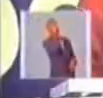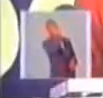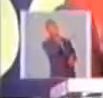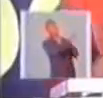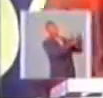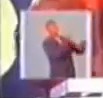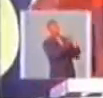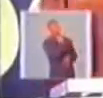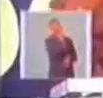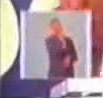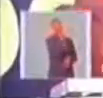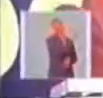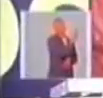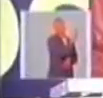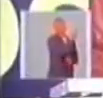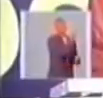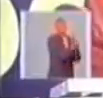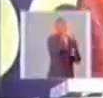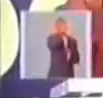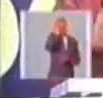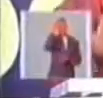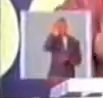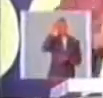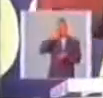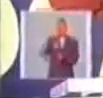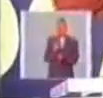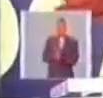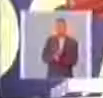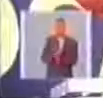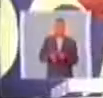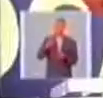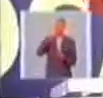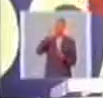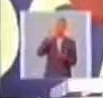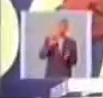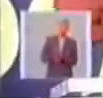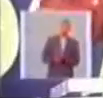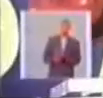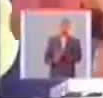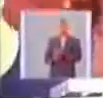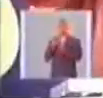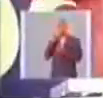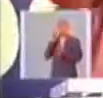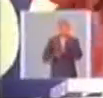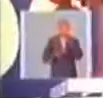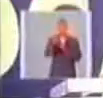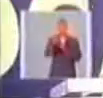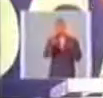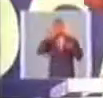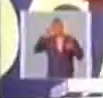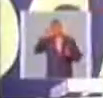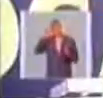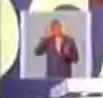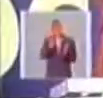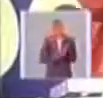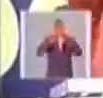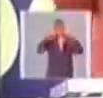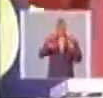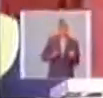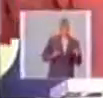on Sana Wagging at the war. And don't you know, a psychological effect. And as I tight no anya e won